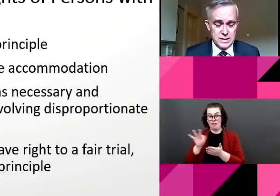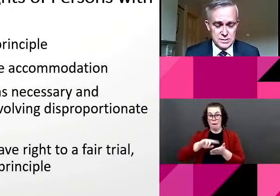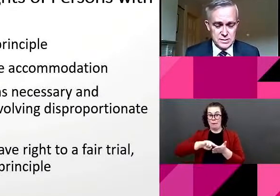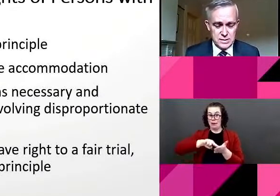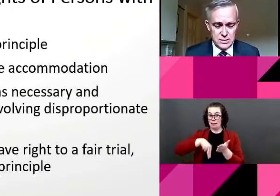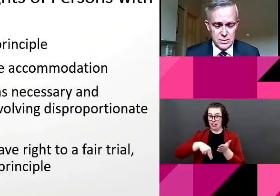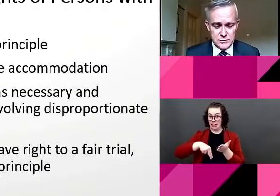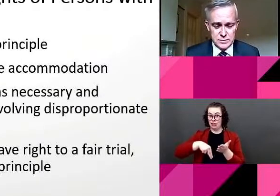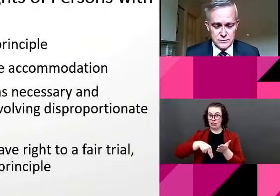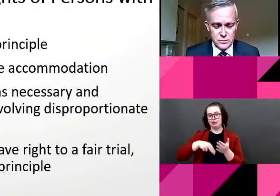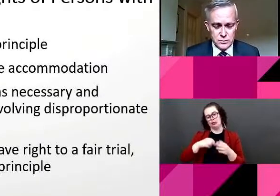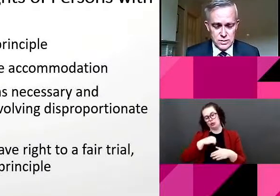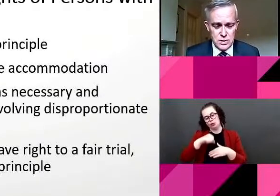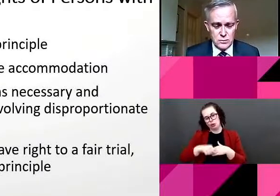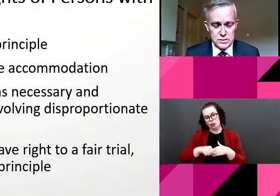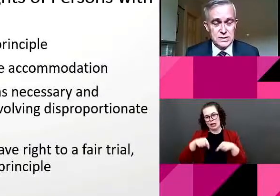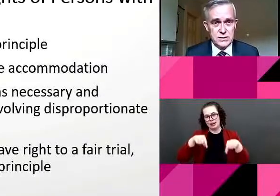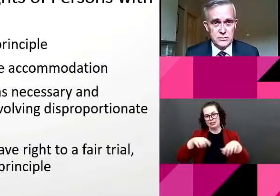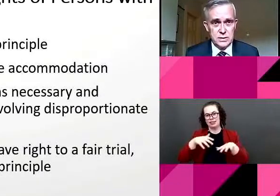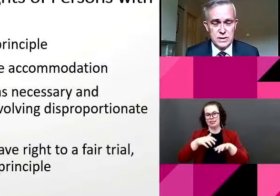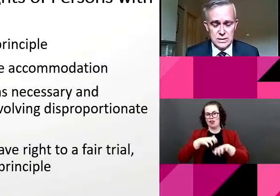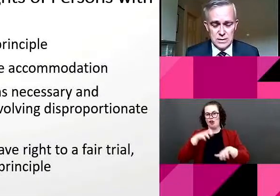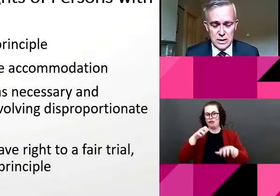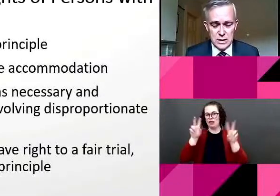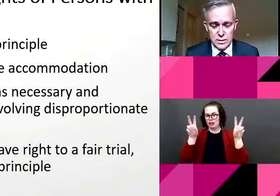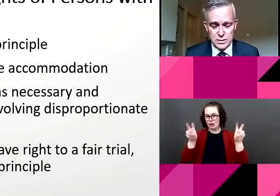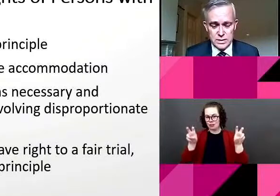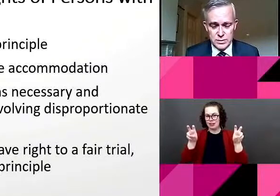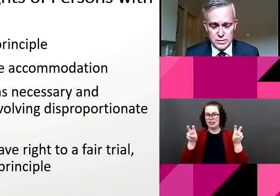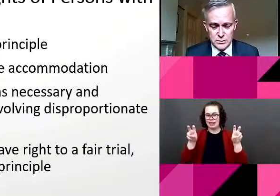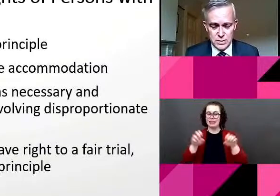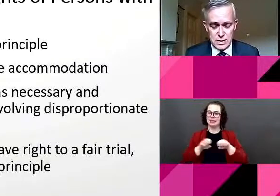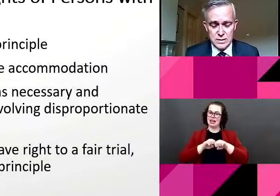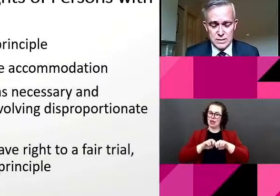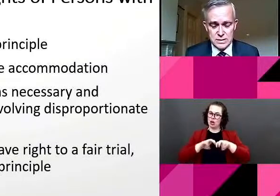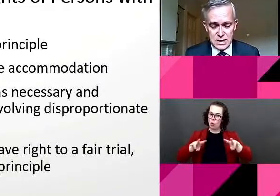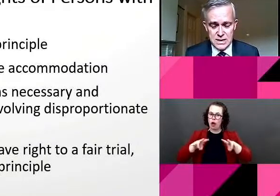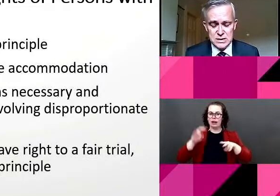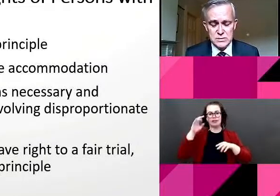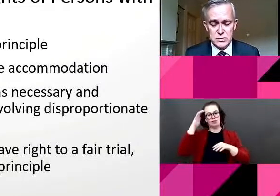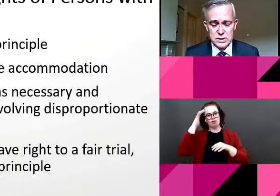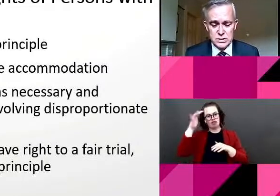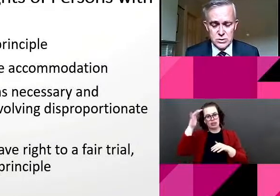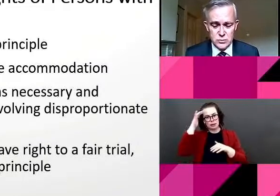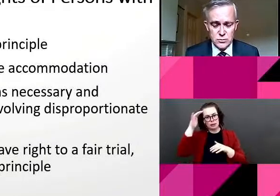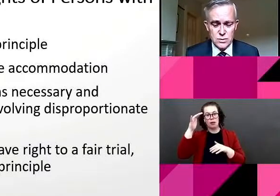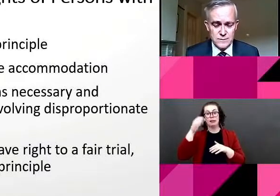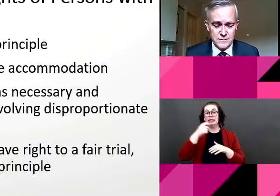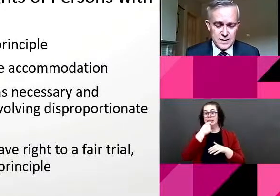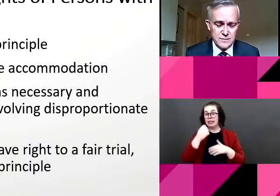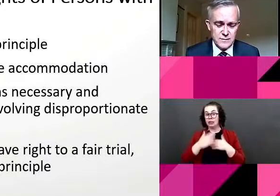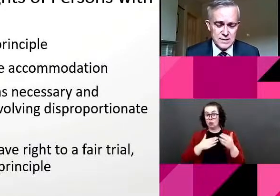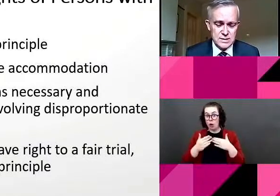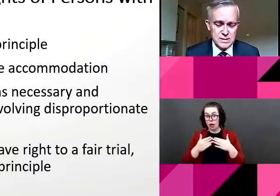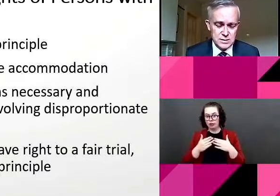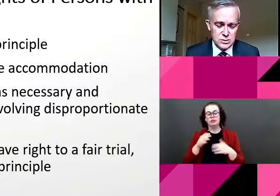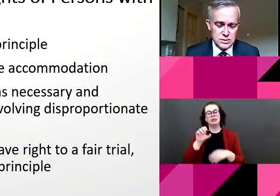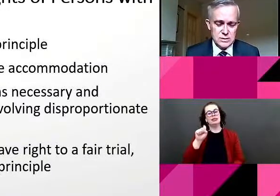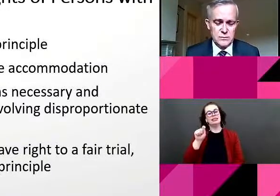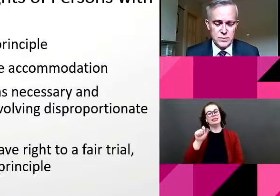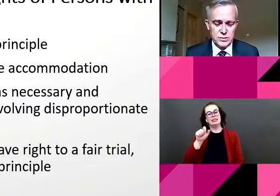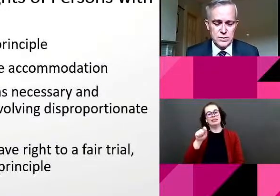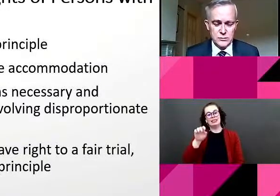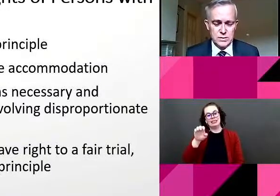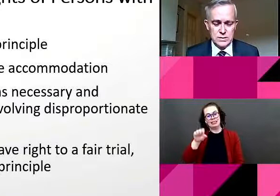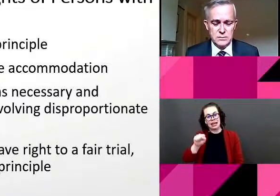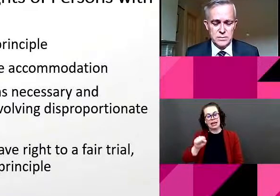about today's conference, of course, which sets out the key equality principle that states must ensure effective access to